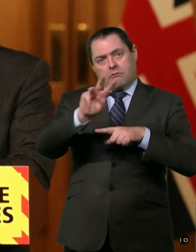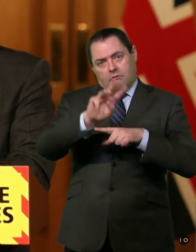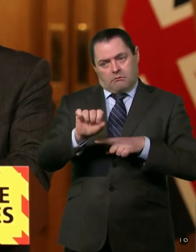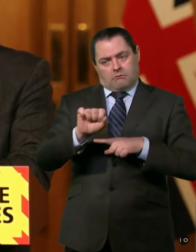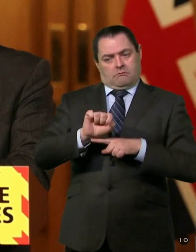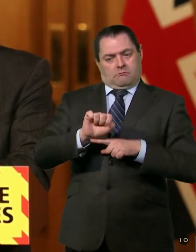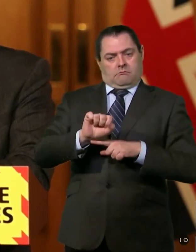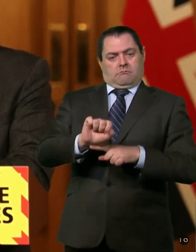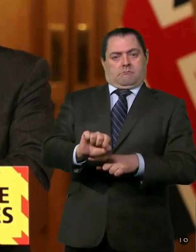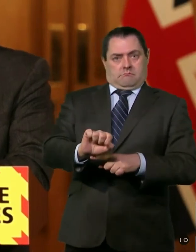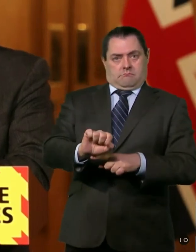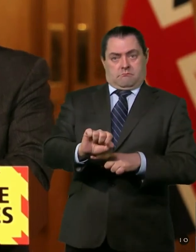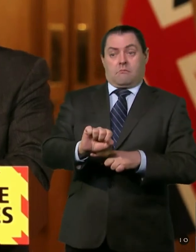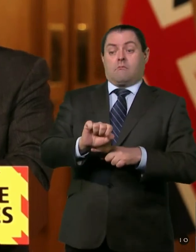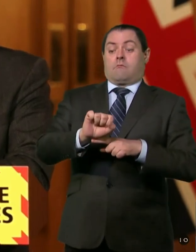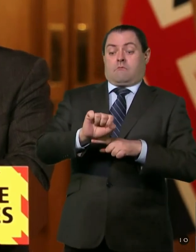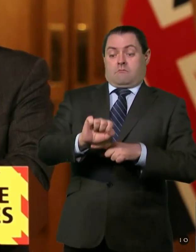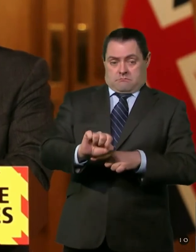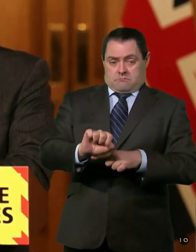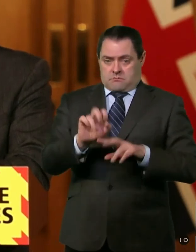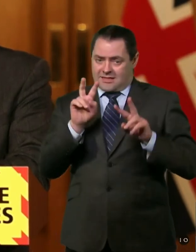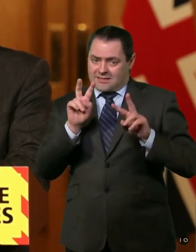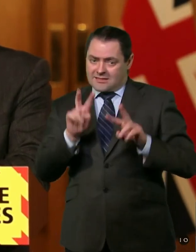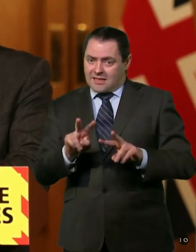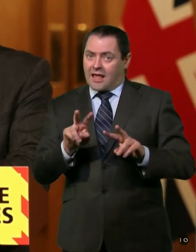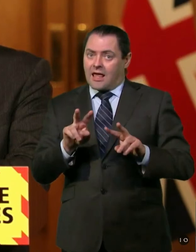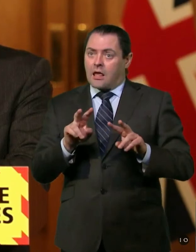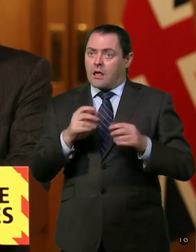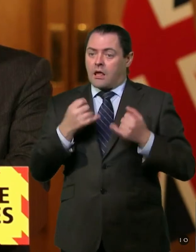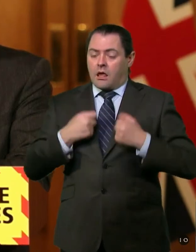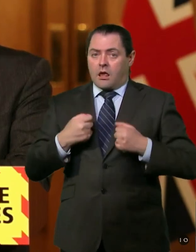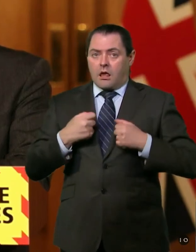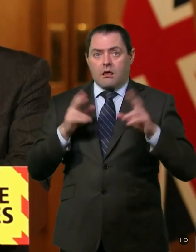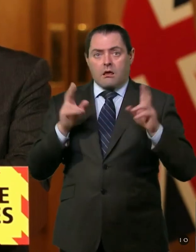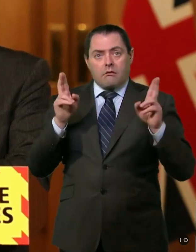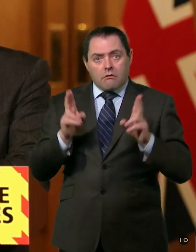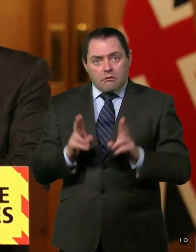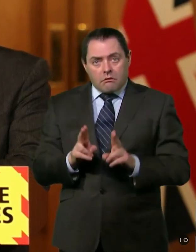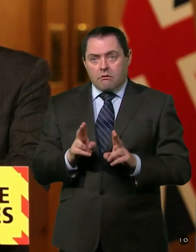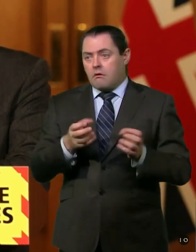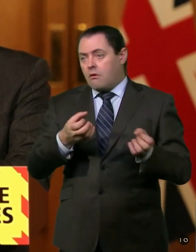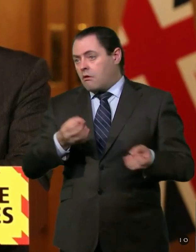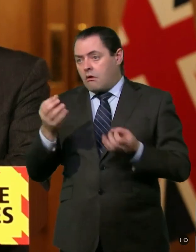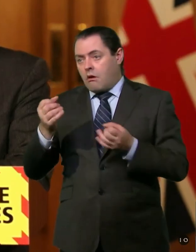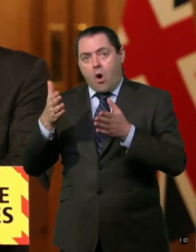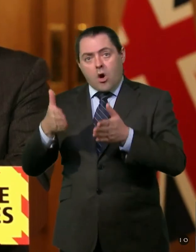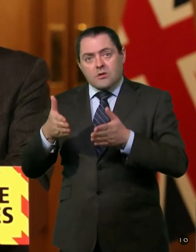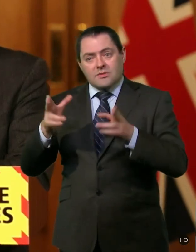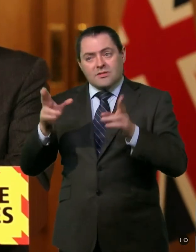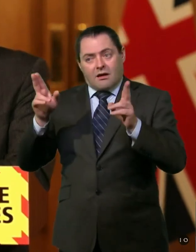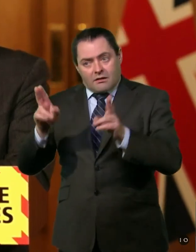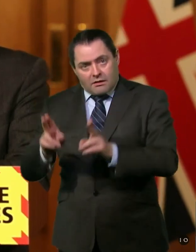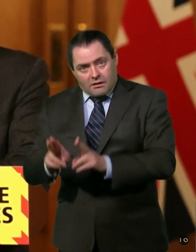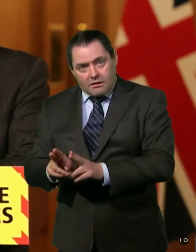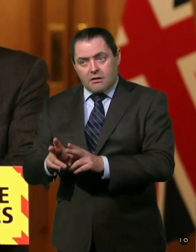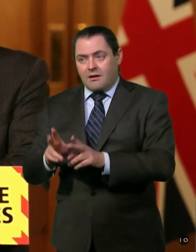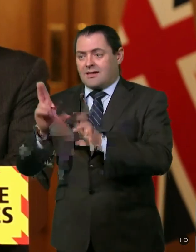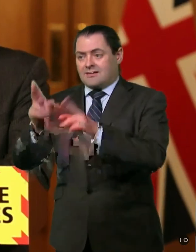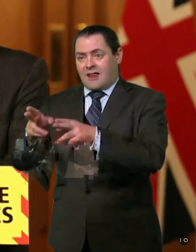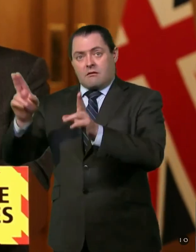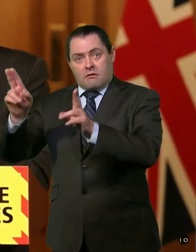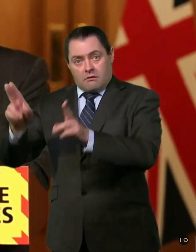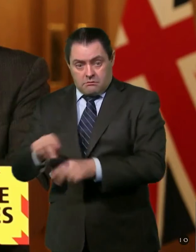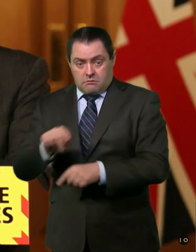the effectiveness of the vaccine in driving those numbers of deaths down and